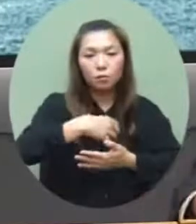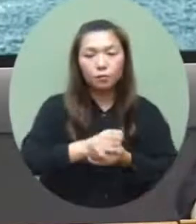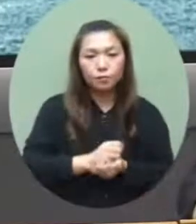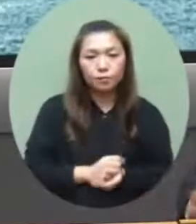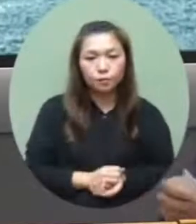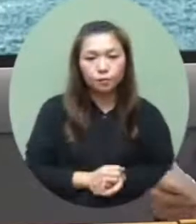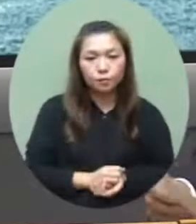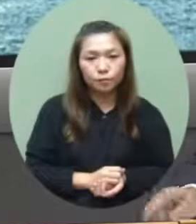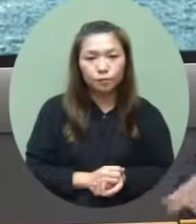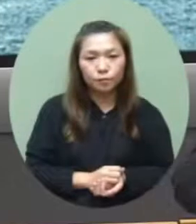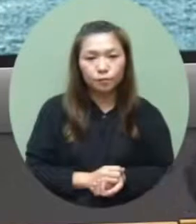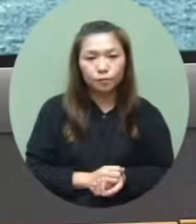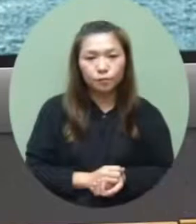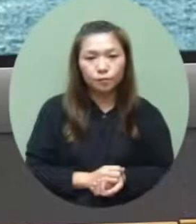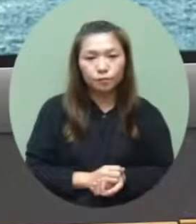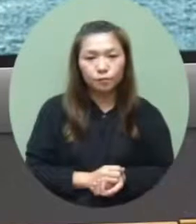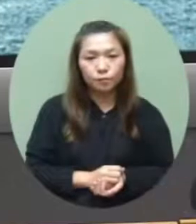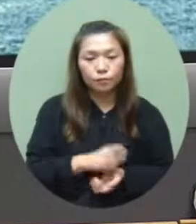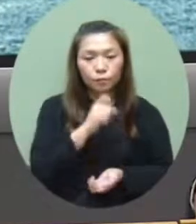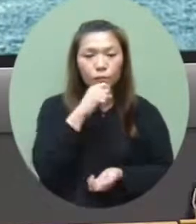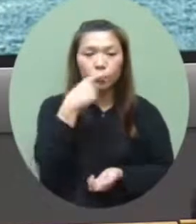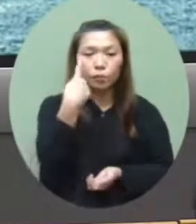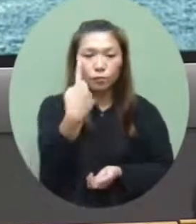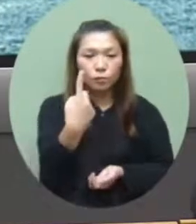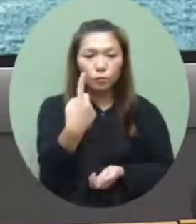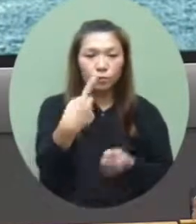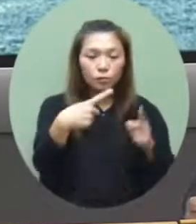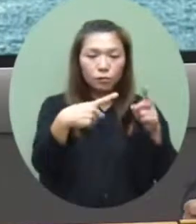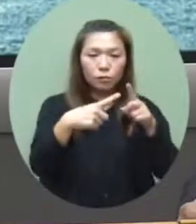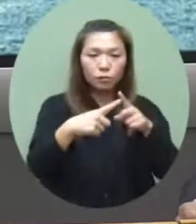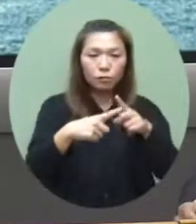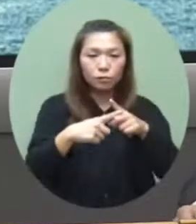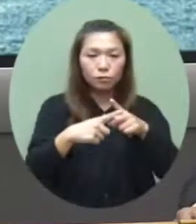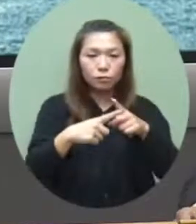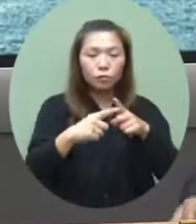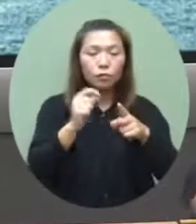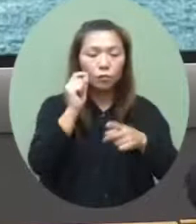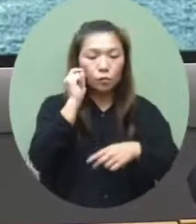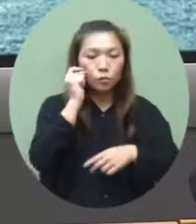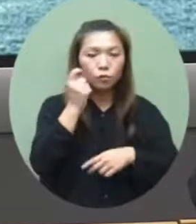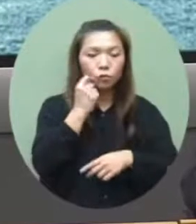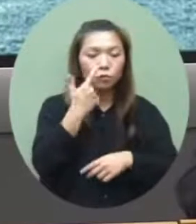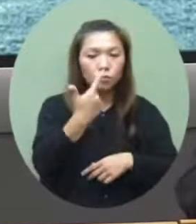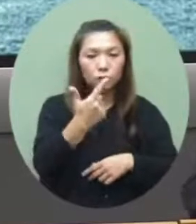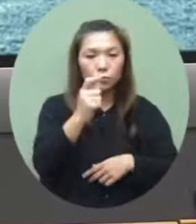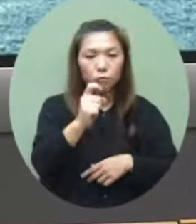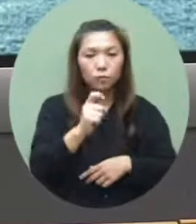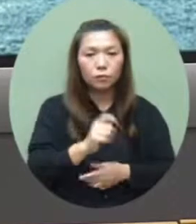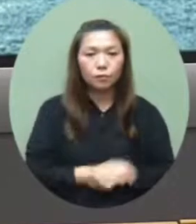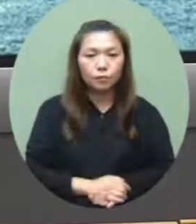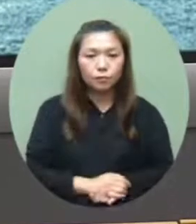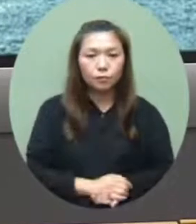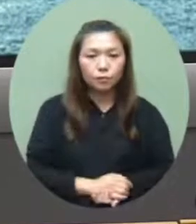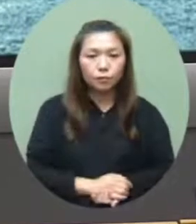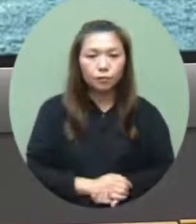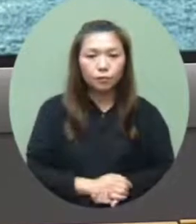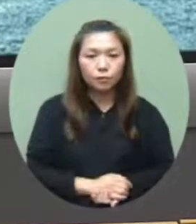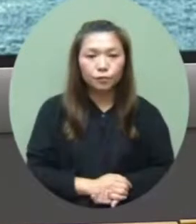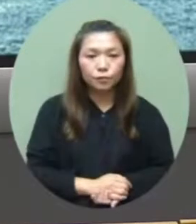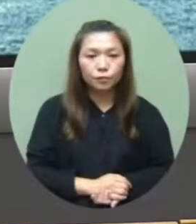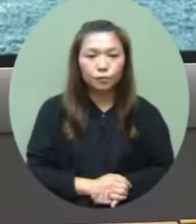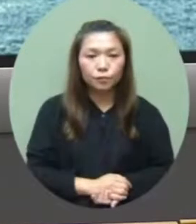protection. Among the 4 death cases, we had a